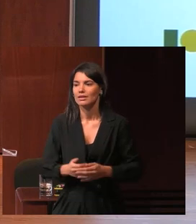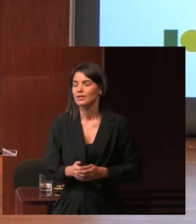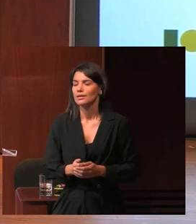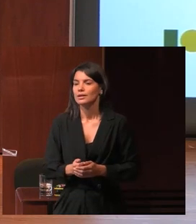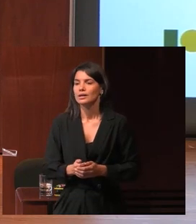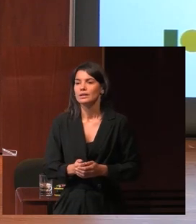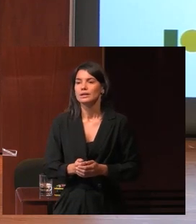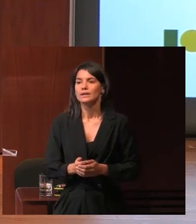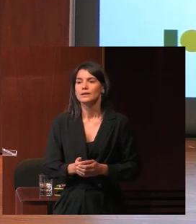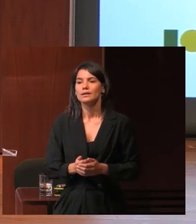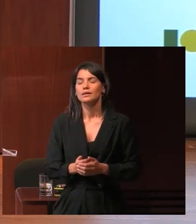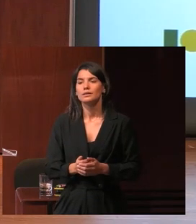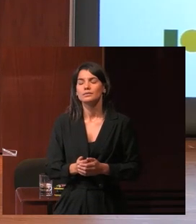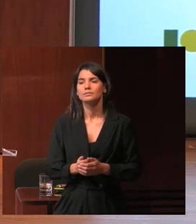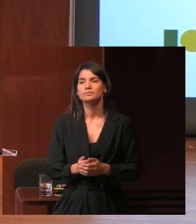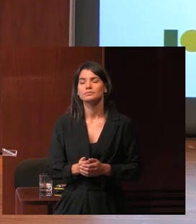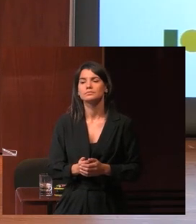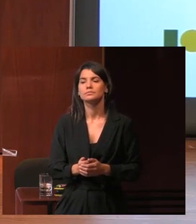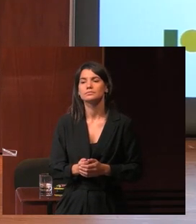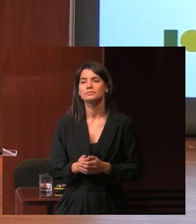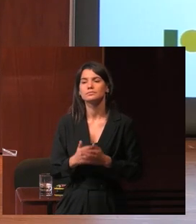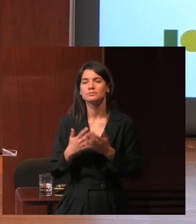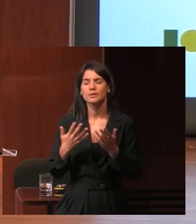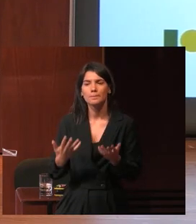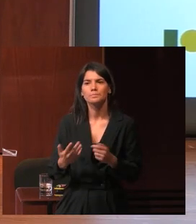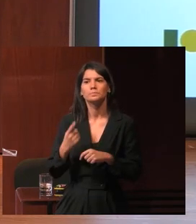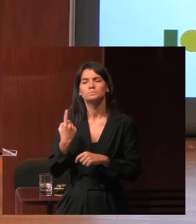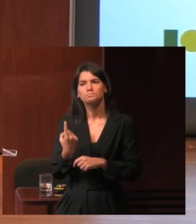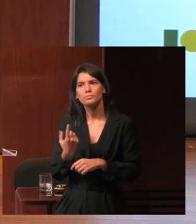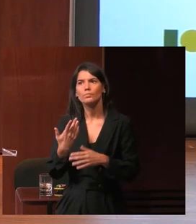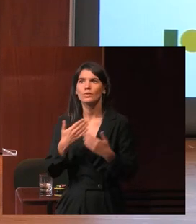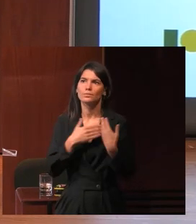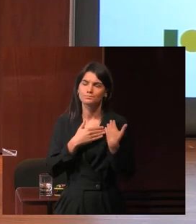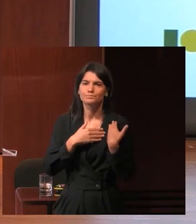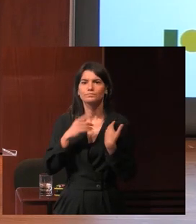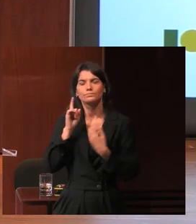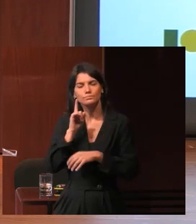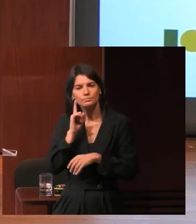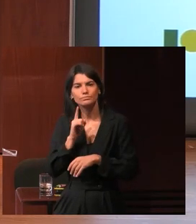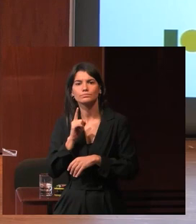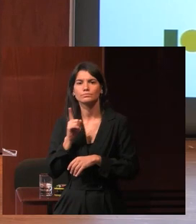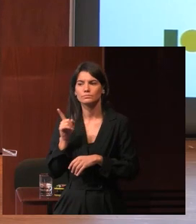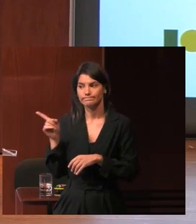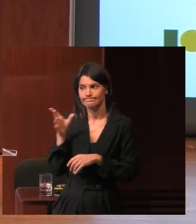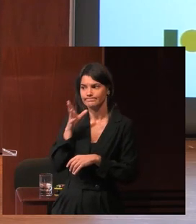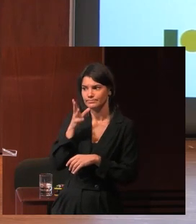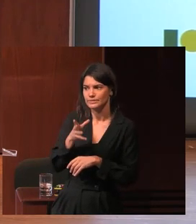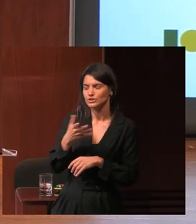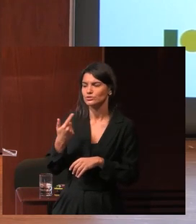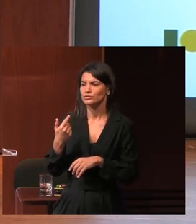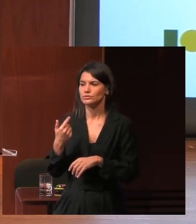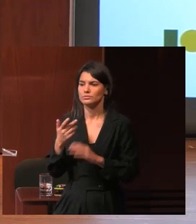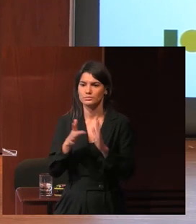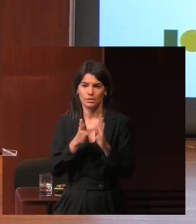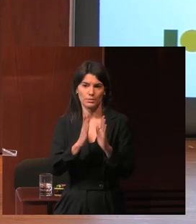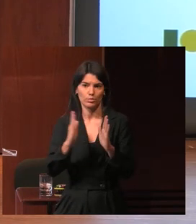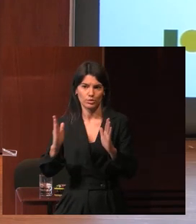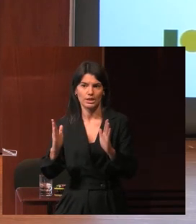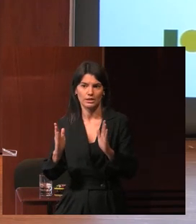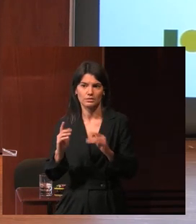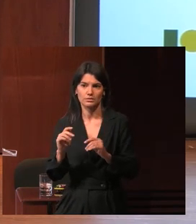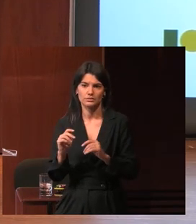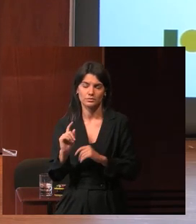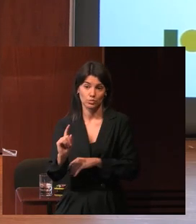One of the very important roles that you see in the libraries is the